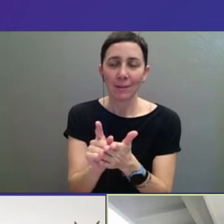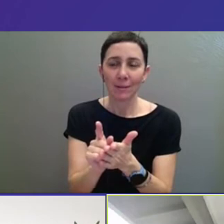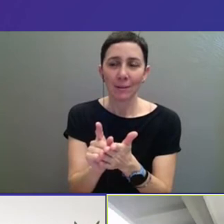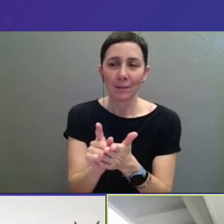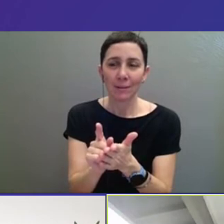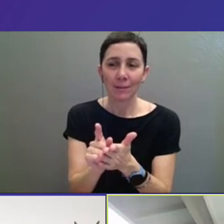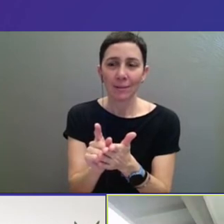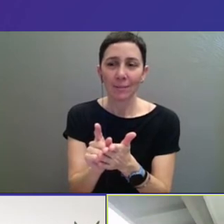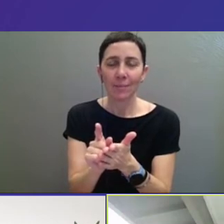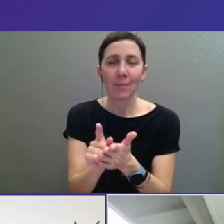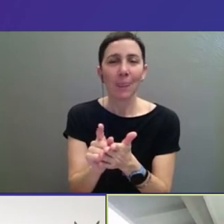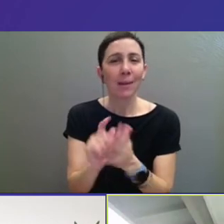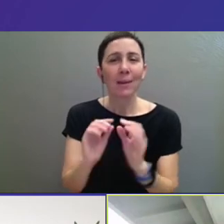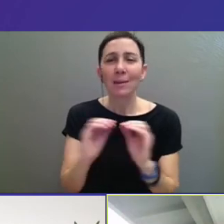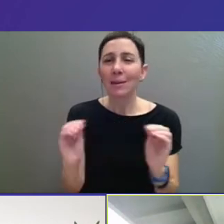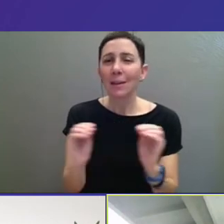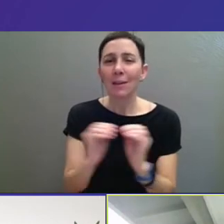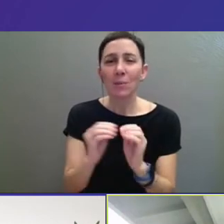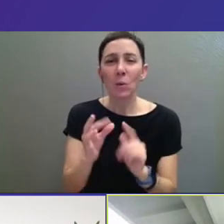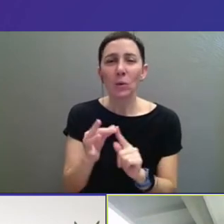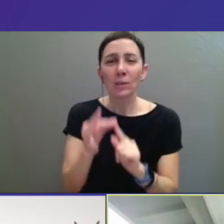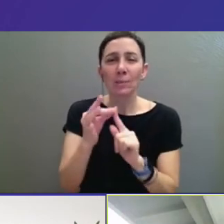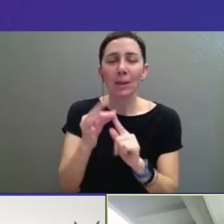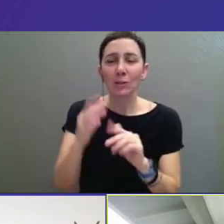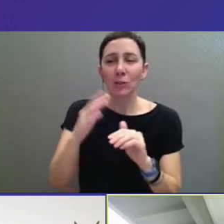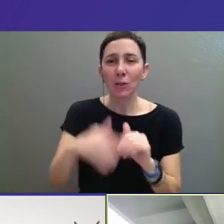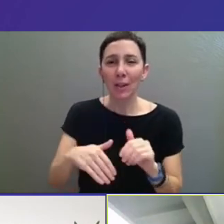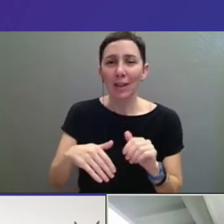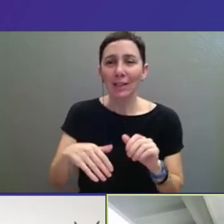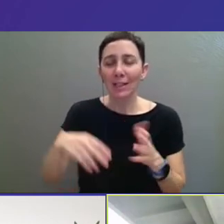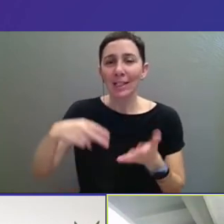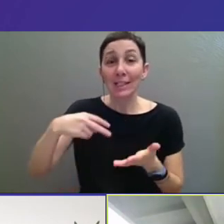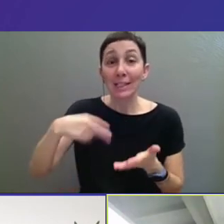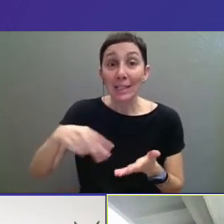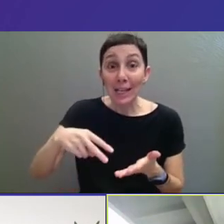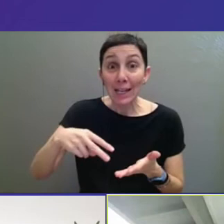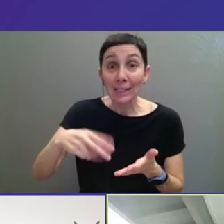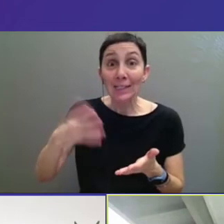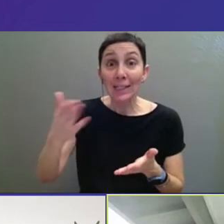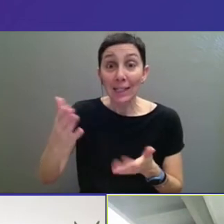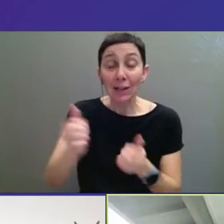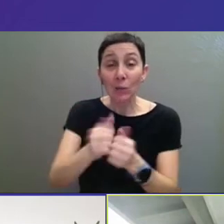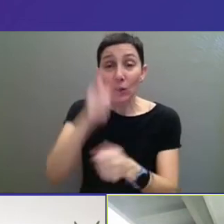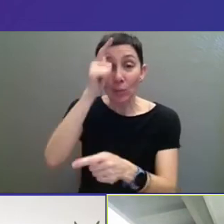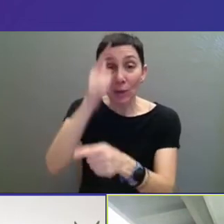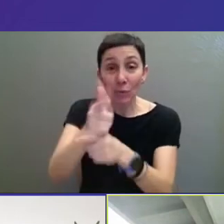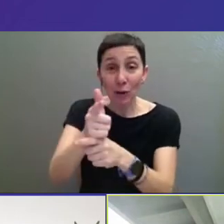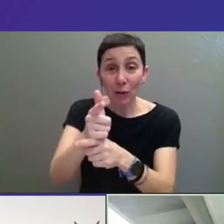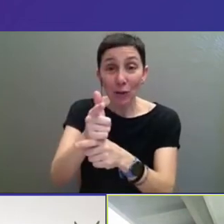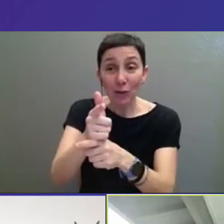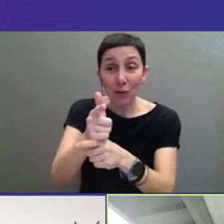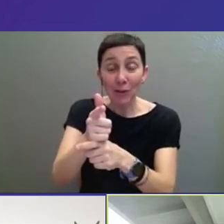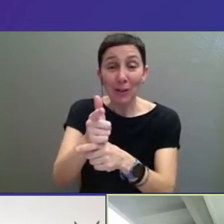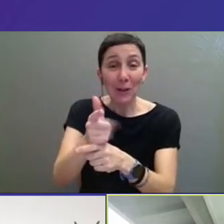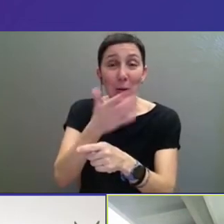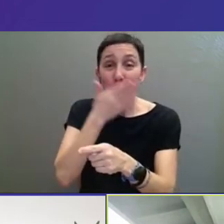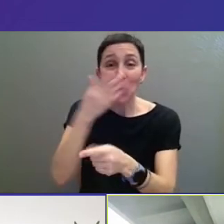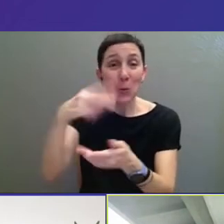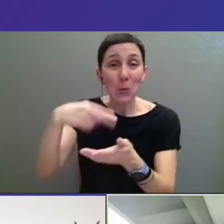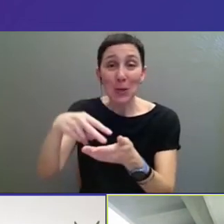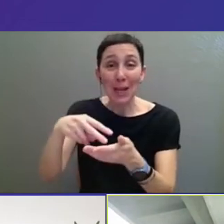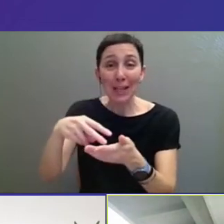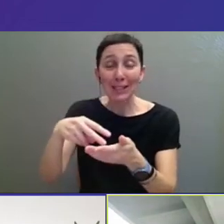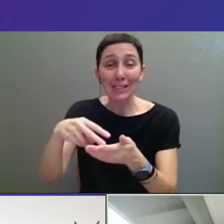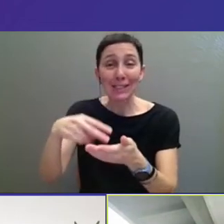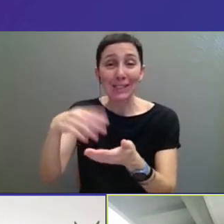it, but there's nothing more special than being able to dance up there with my brother, who has no experience in dance or hula or anything,